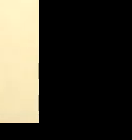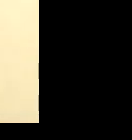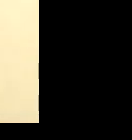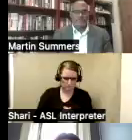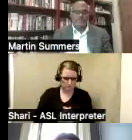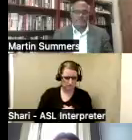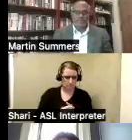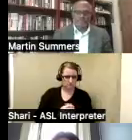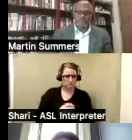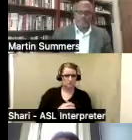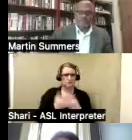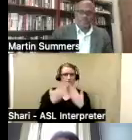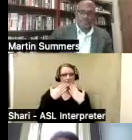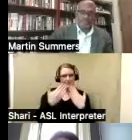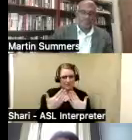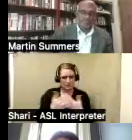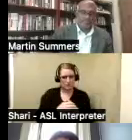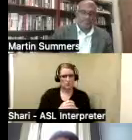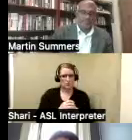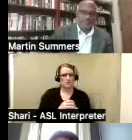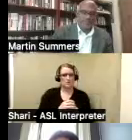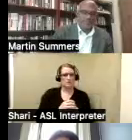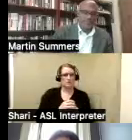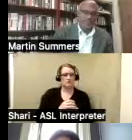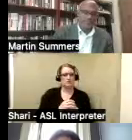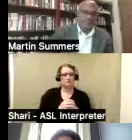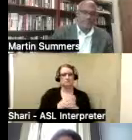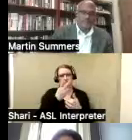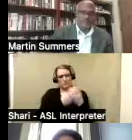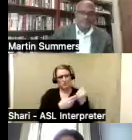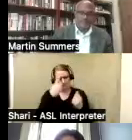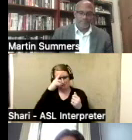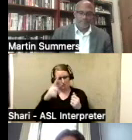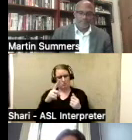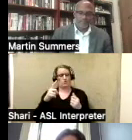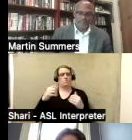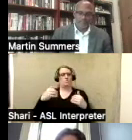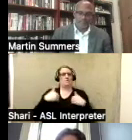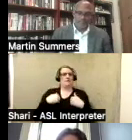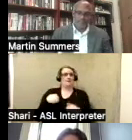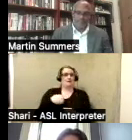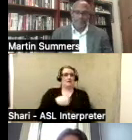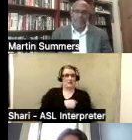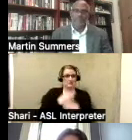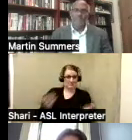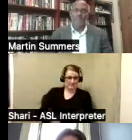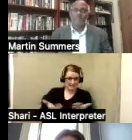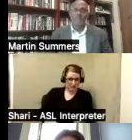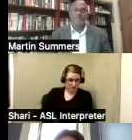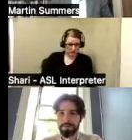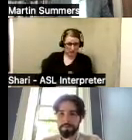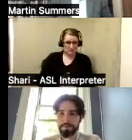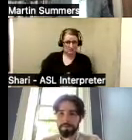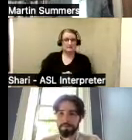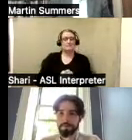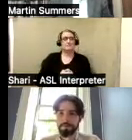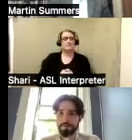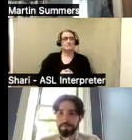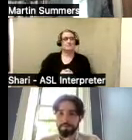Welcome. Thank you, Eddie and Mathilde, for having us. We're very excited to be here.